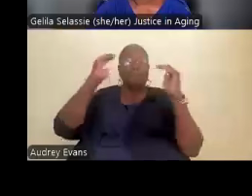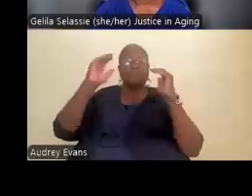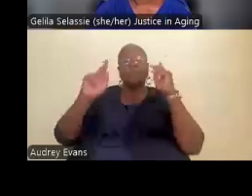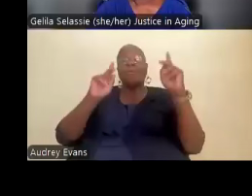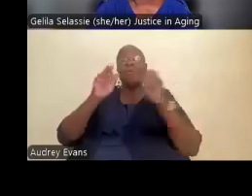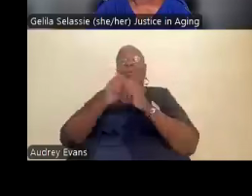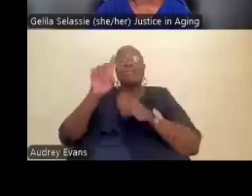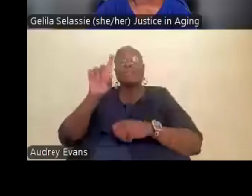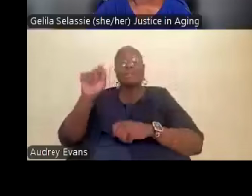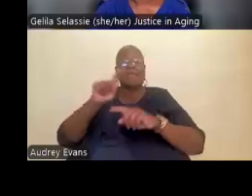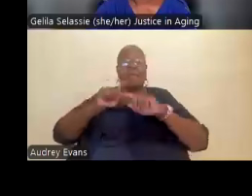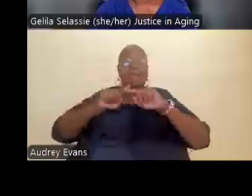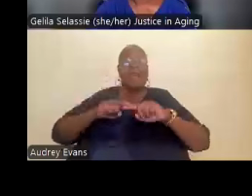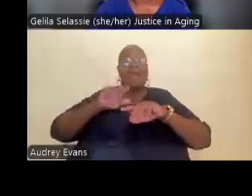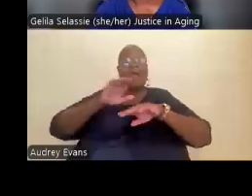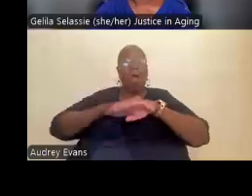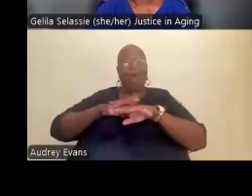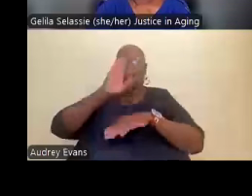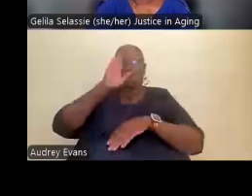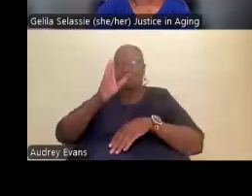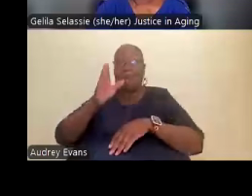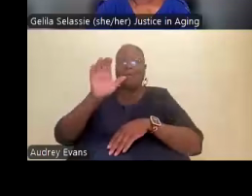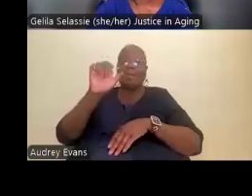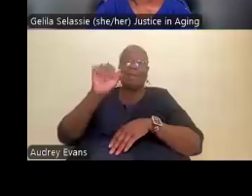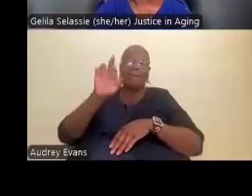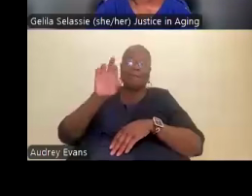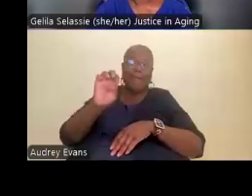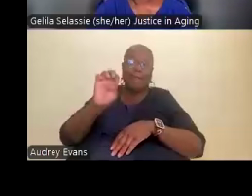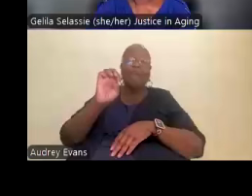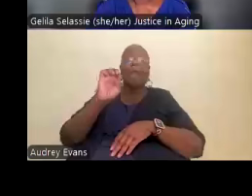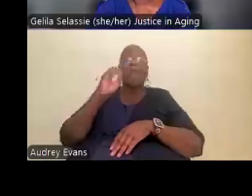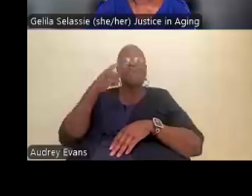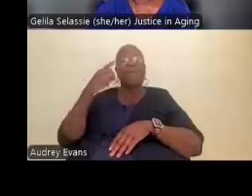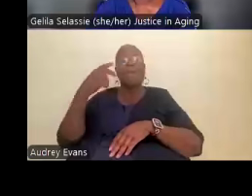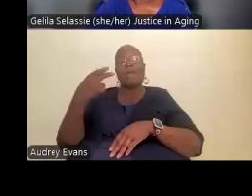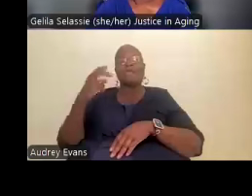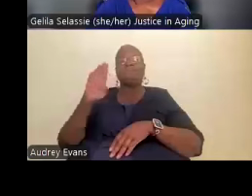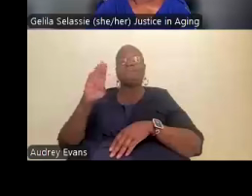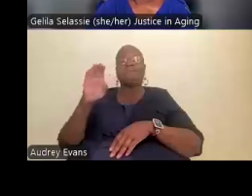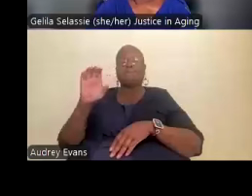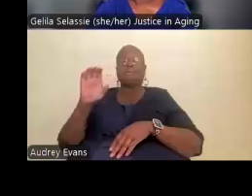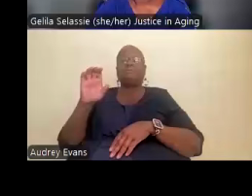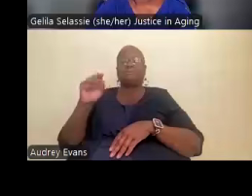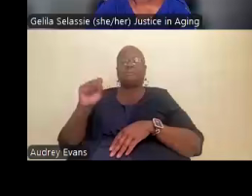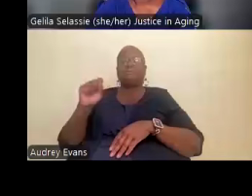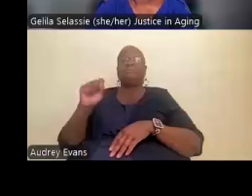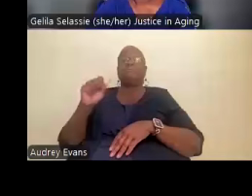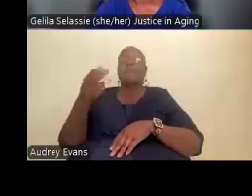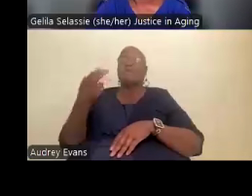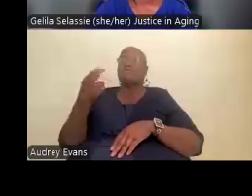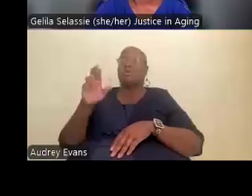who rely on the direct care workforce for home and community-based services. So HR1